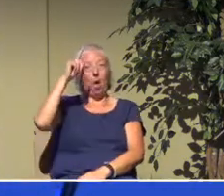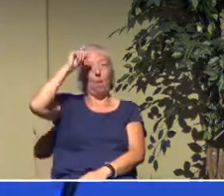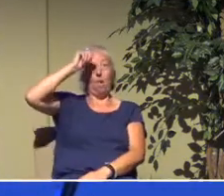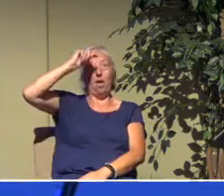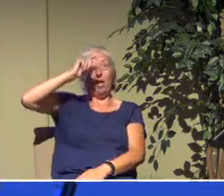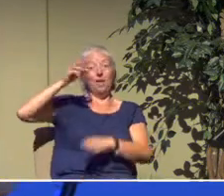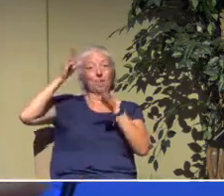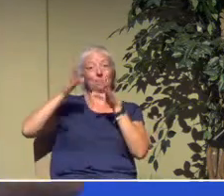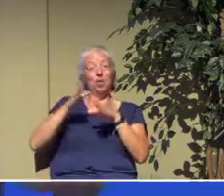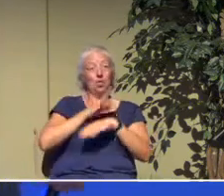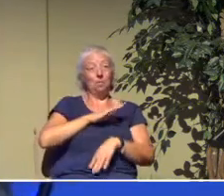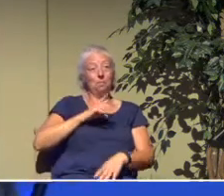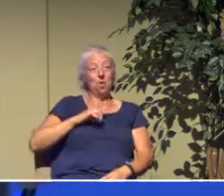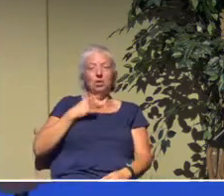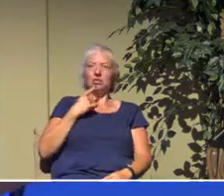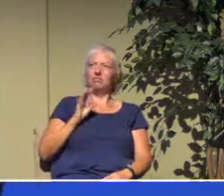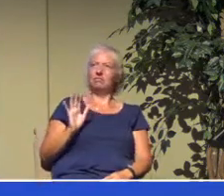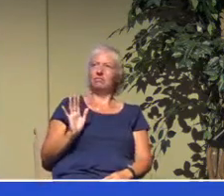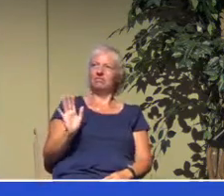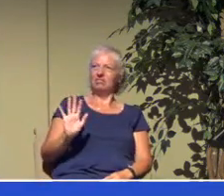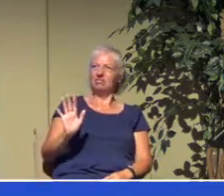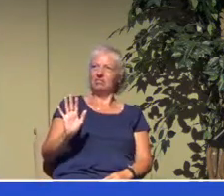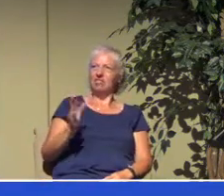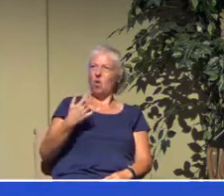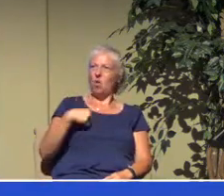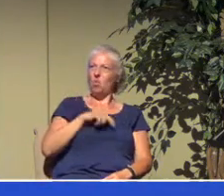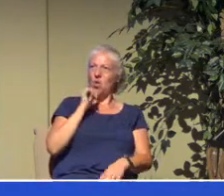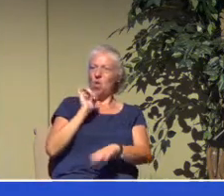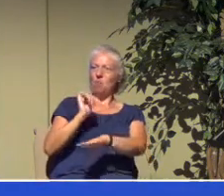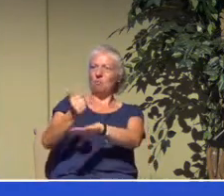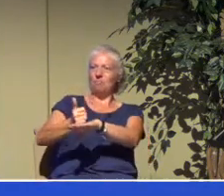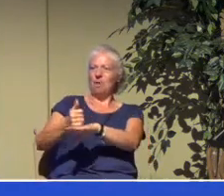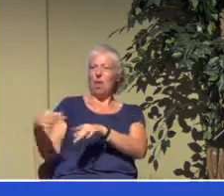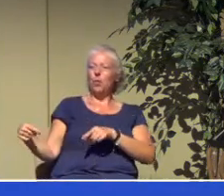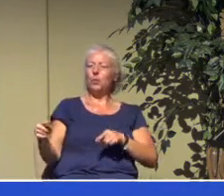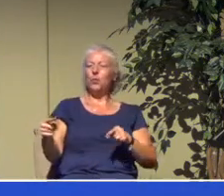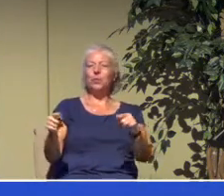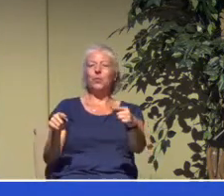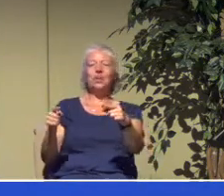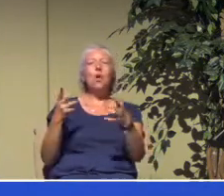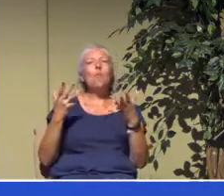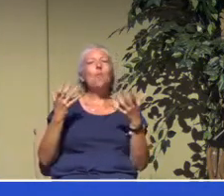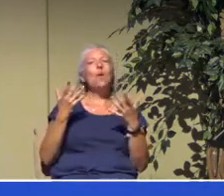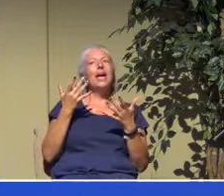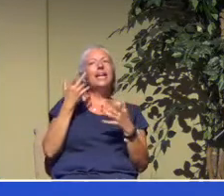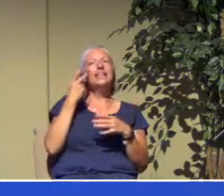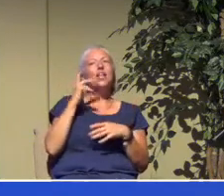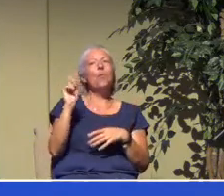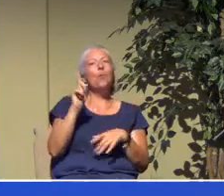board said, why don't we not put in the paths? Why don't we wait and see where people walk?